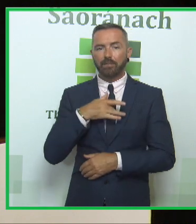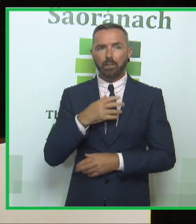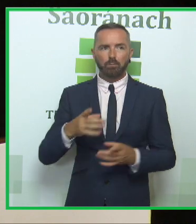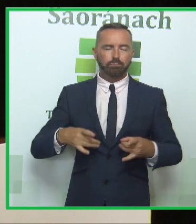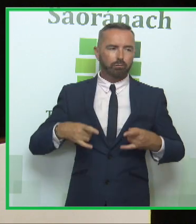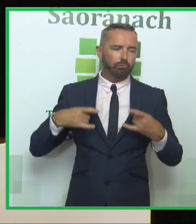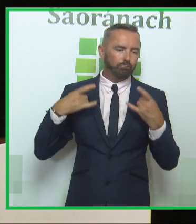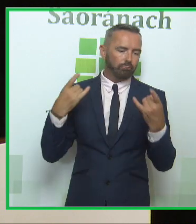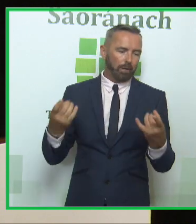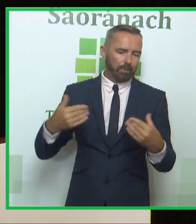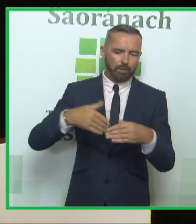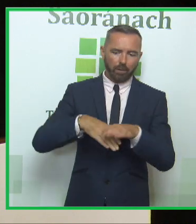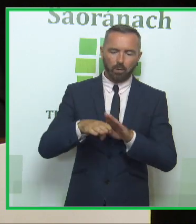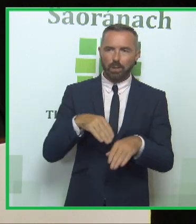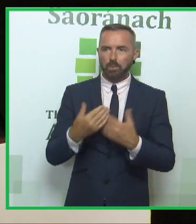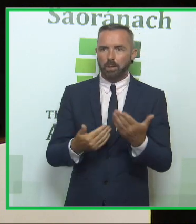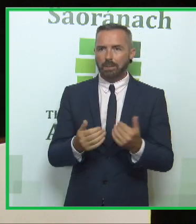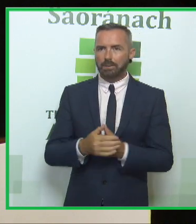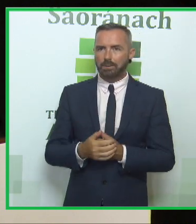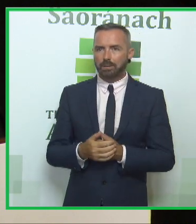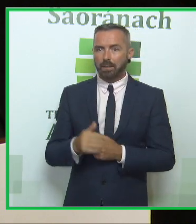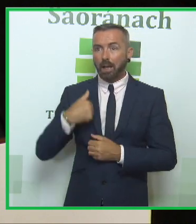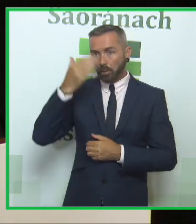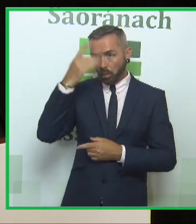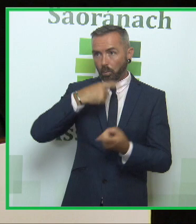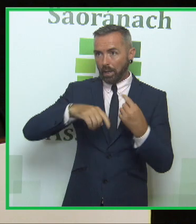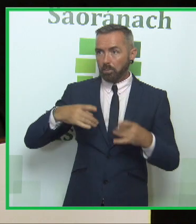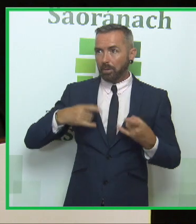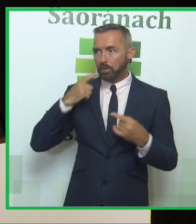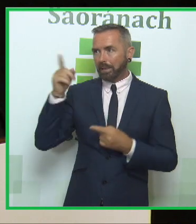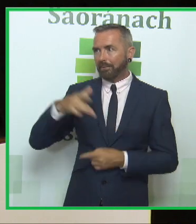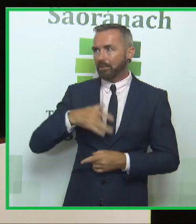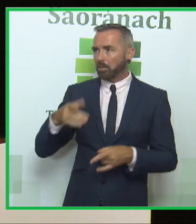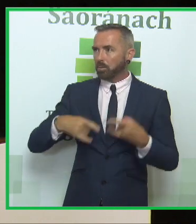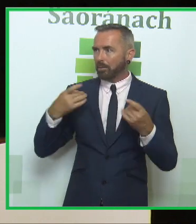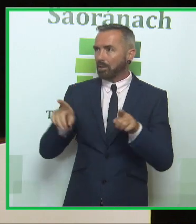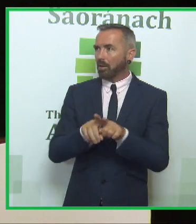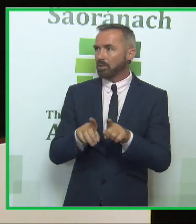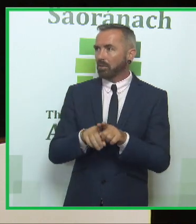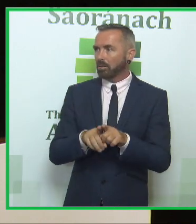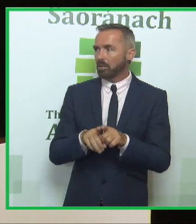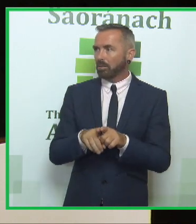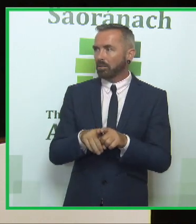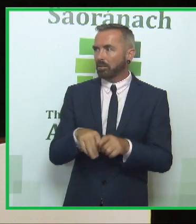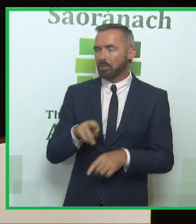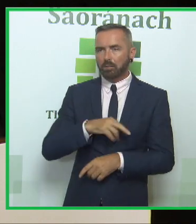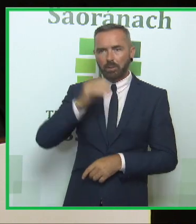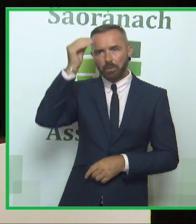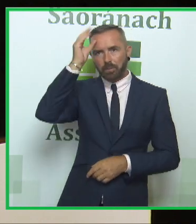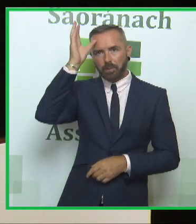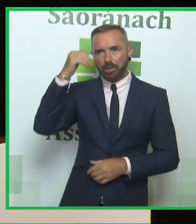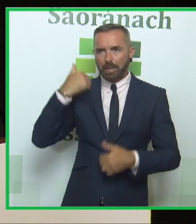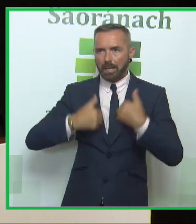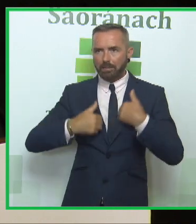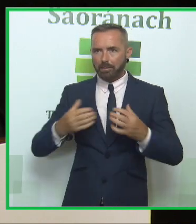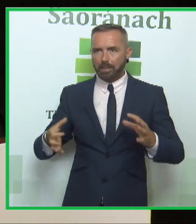privileged to be part of this process. I know we are, but they're equally feeling very privileged to be part of it, and they're very enthused, and they're very interested and